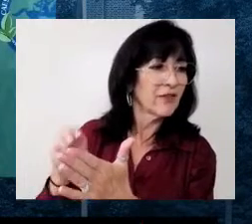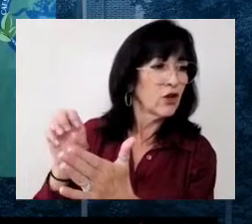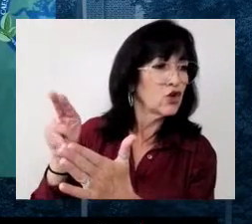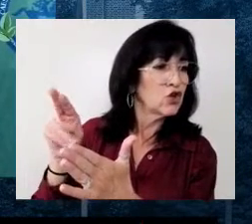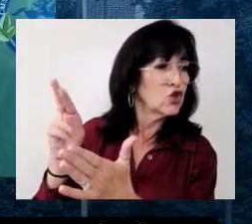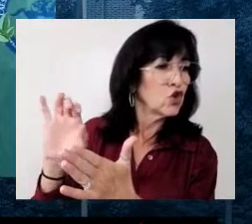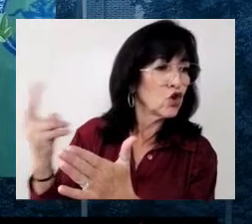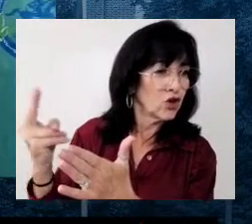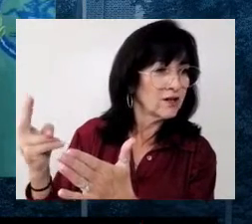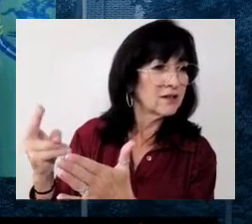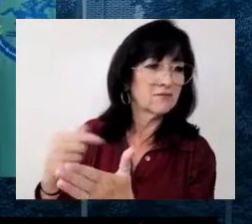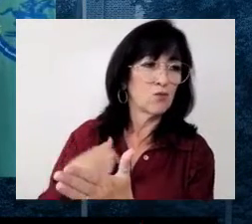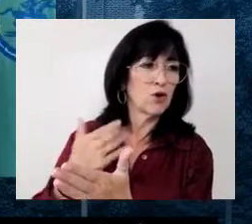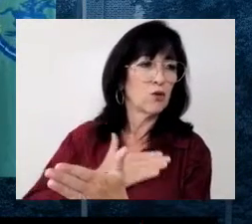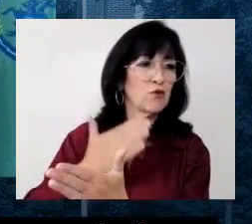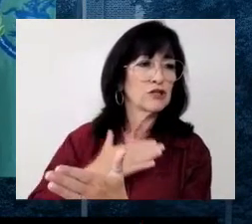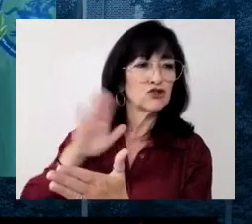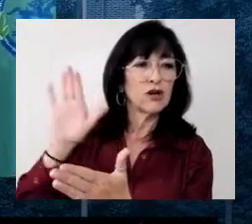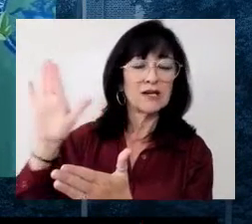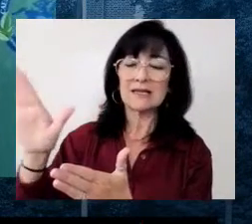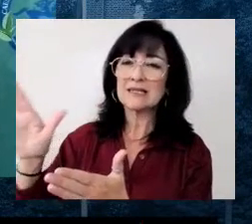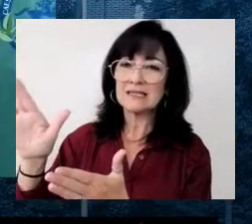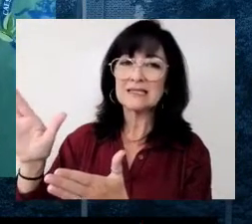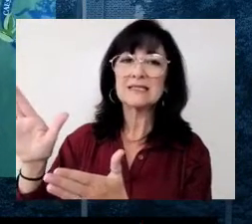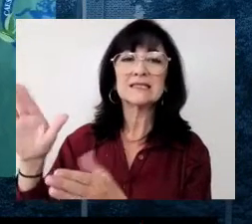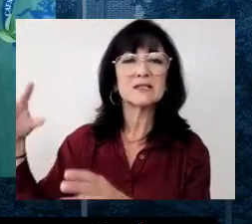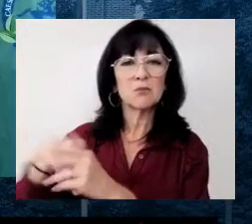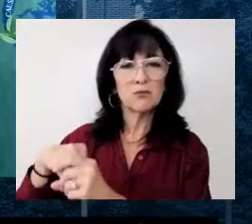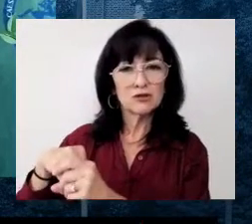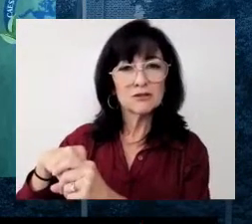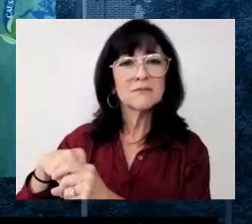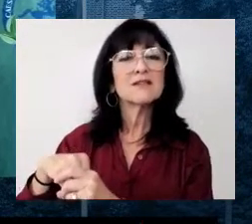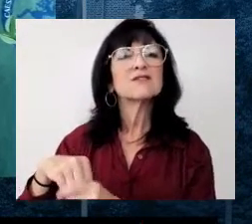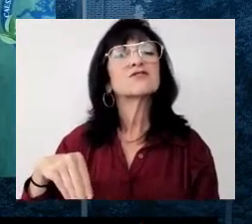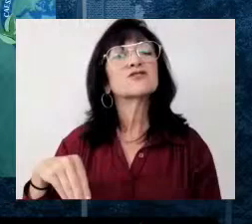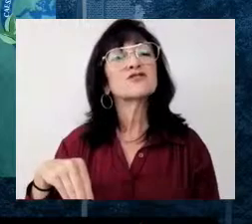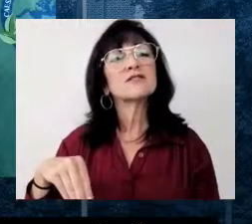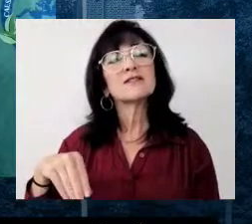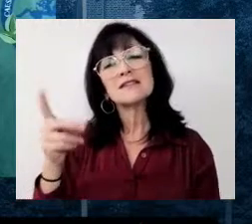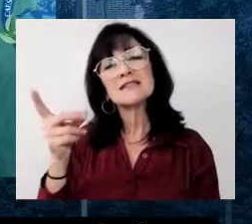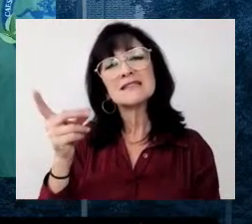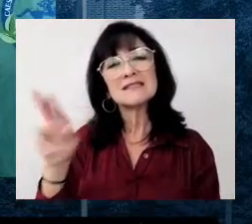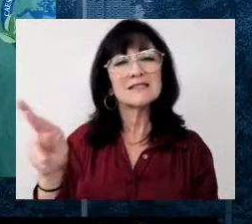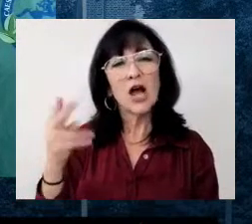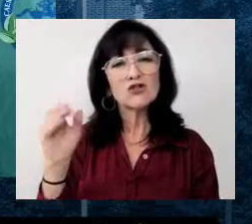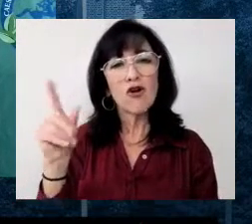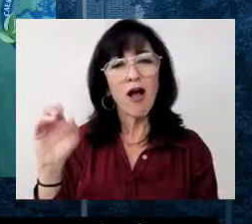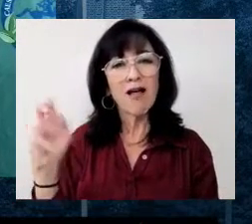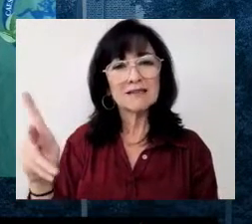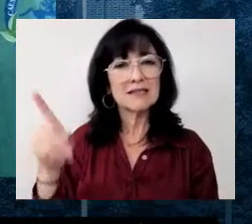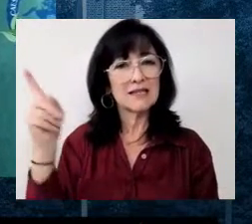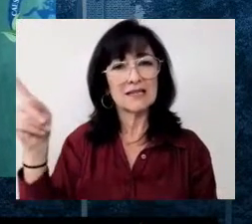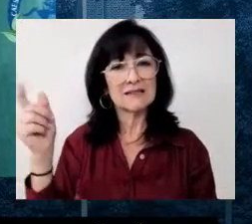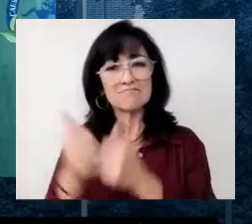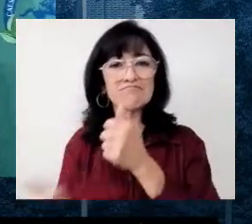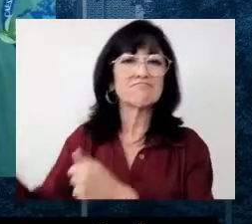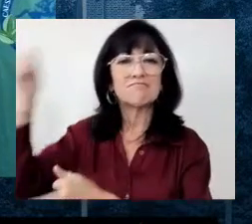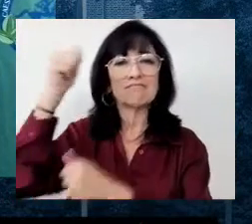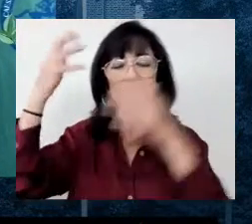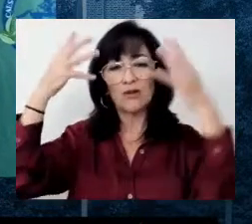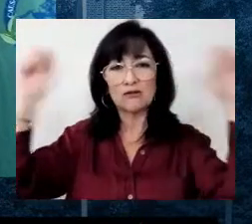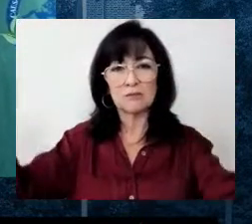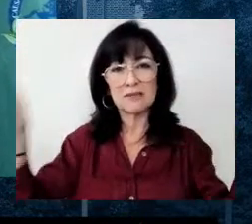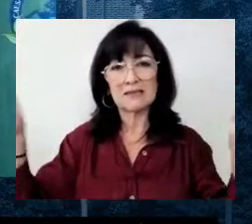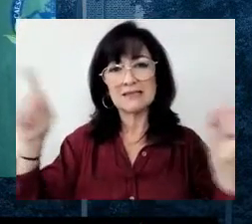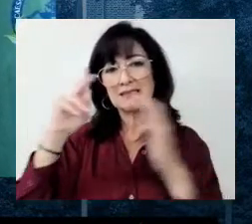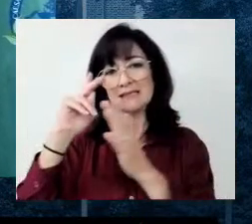in the legislature. Dr. Holodick, who's the big superintendent, I guess, the Secretary of